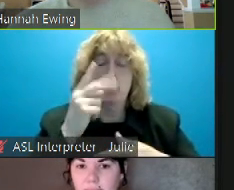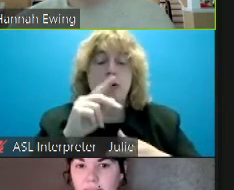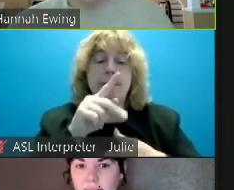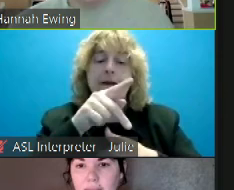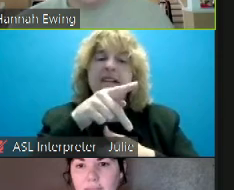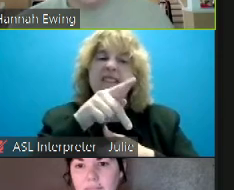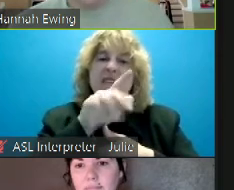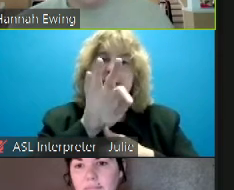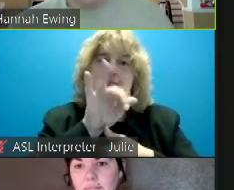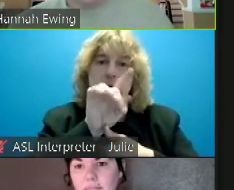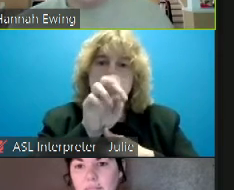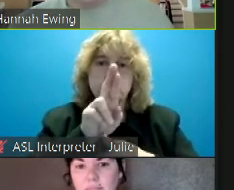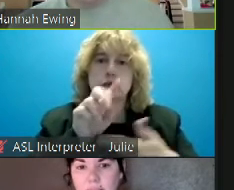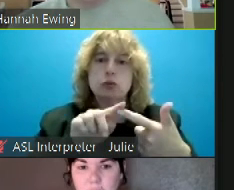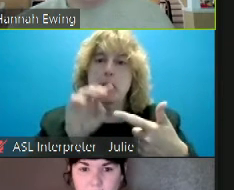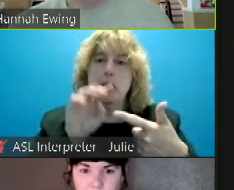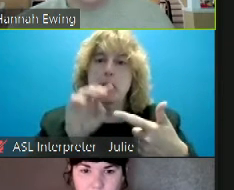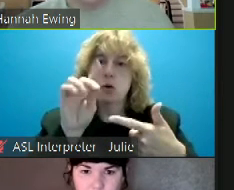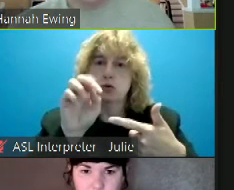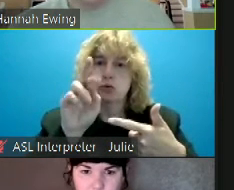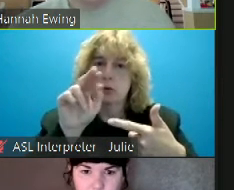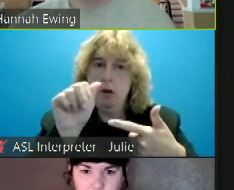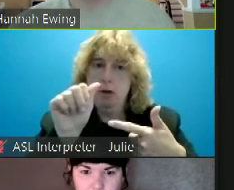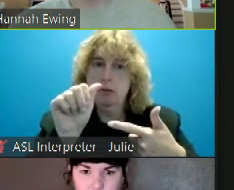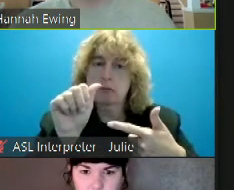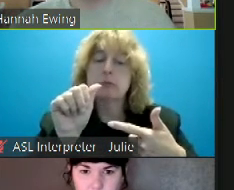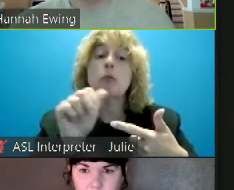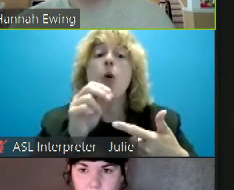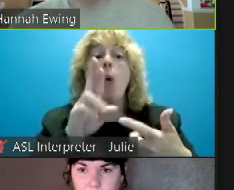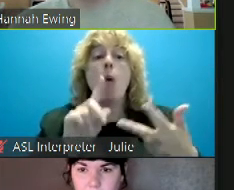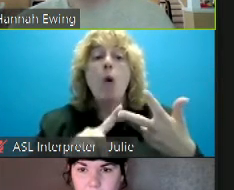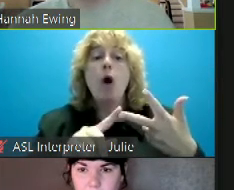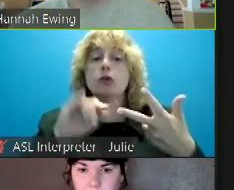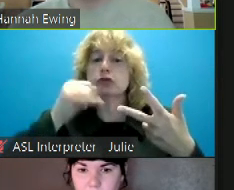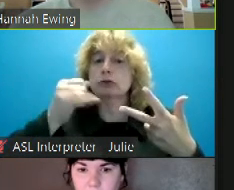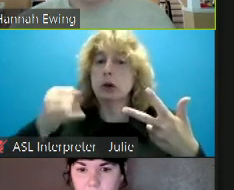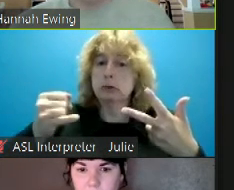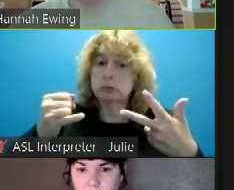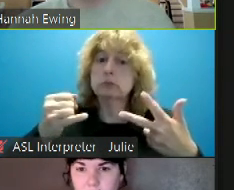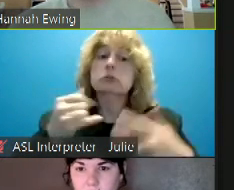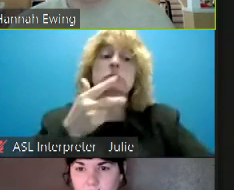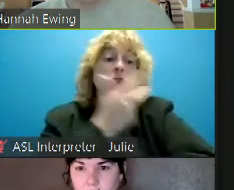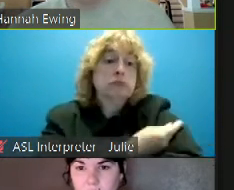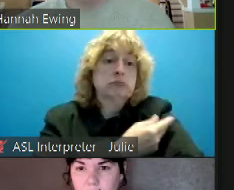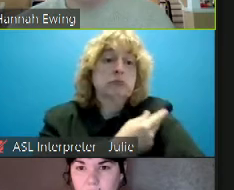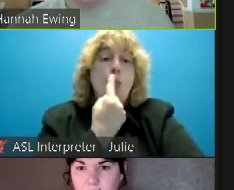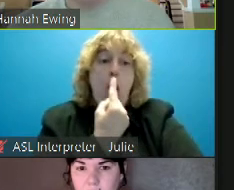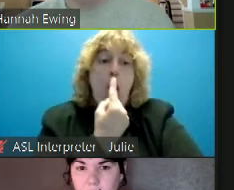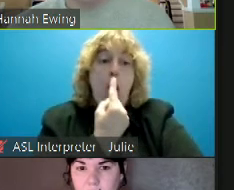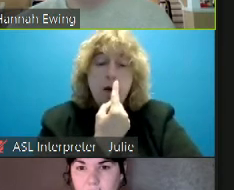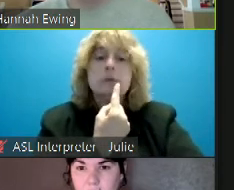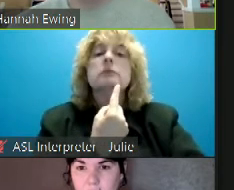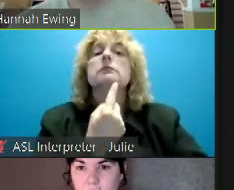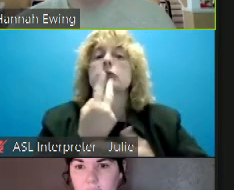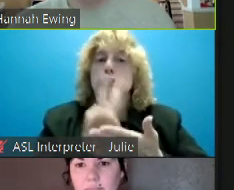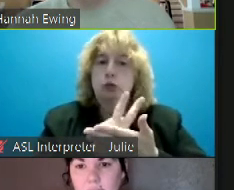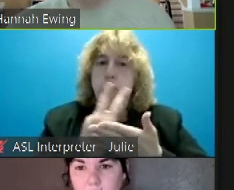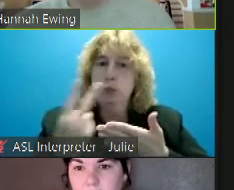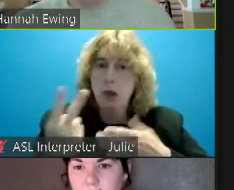for the Johnson and Johnson vaccine, which is that single dose. It's two weeks after your single dose of your Johnson and Johnson vaccine.